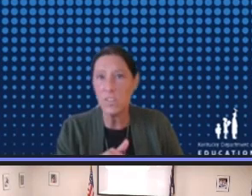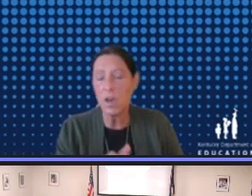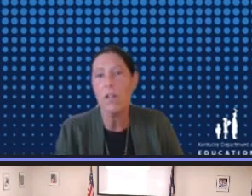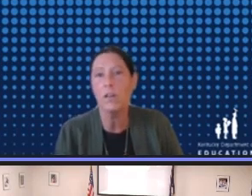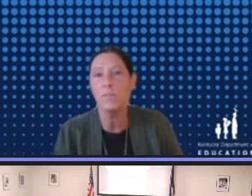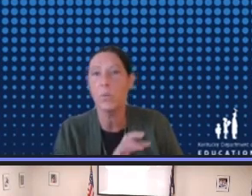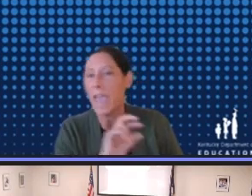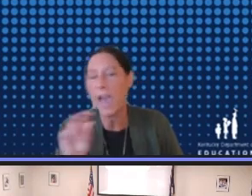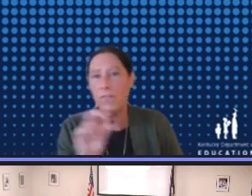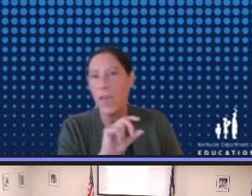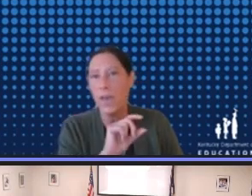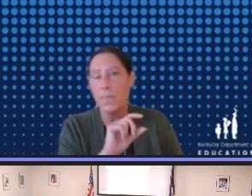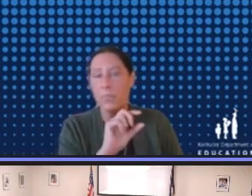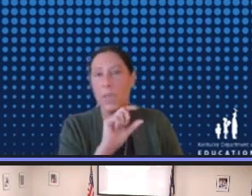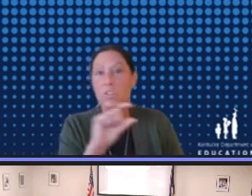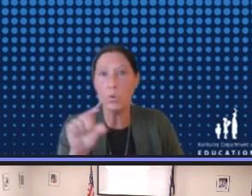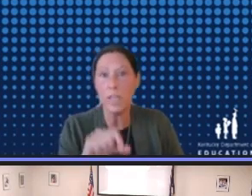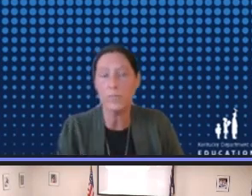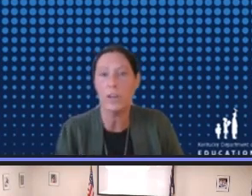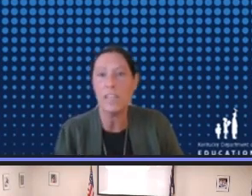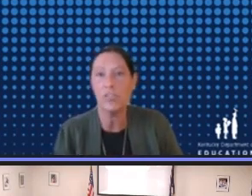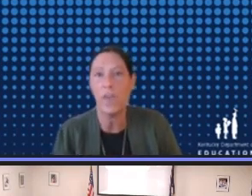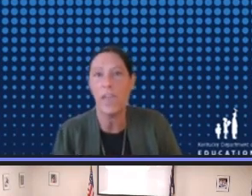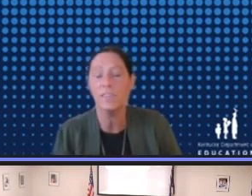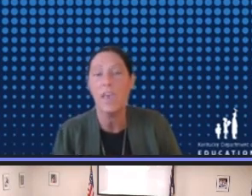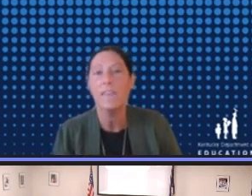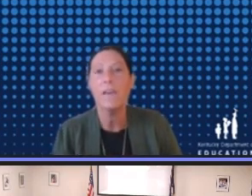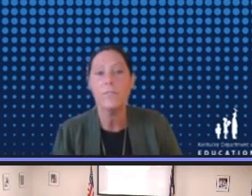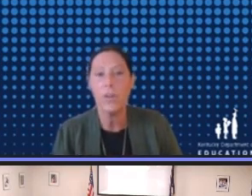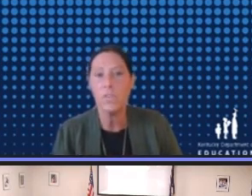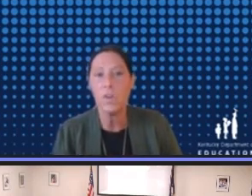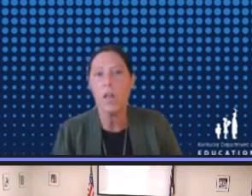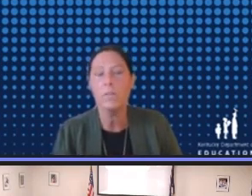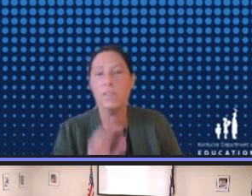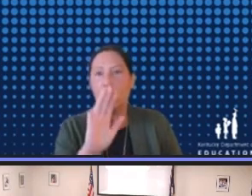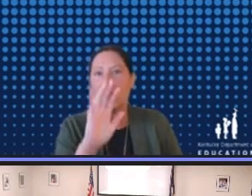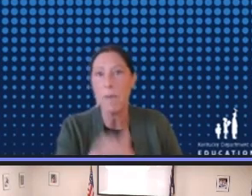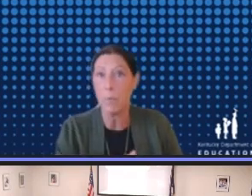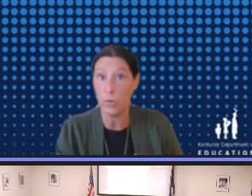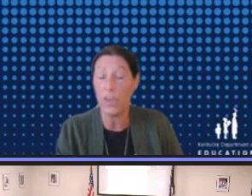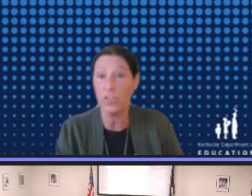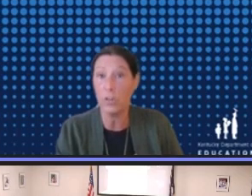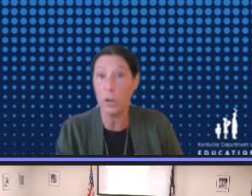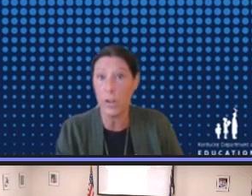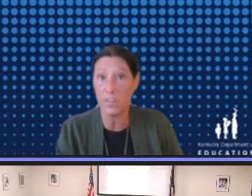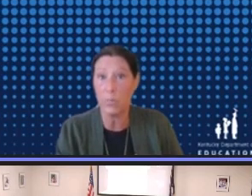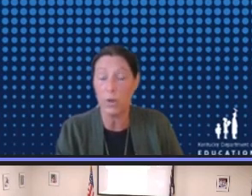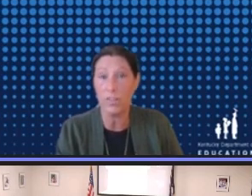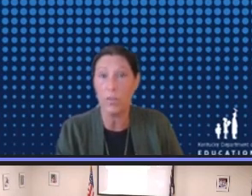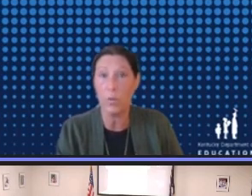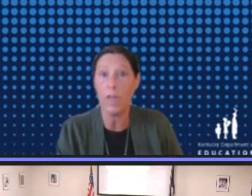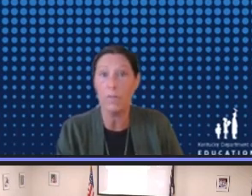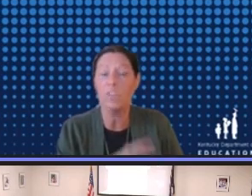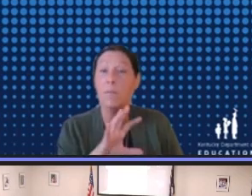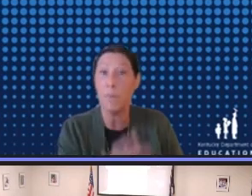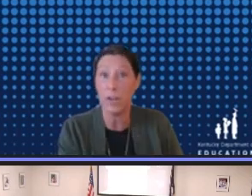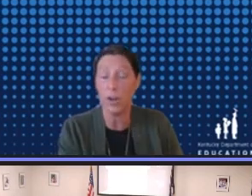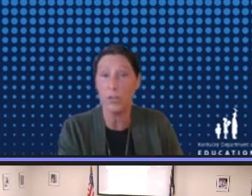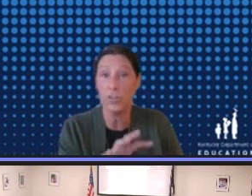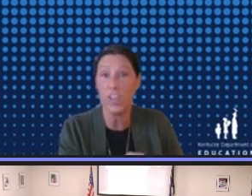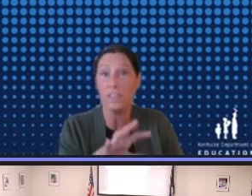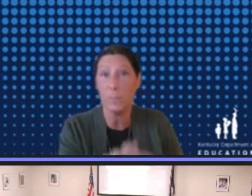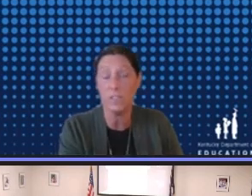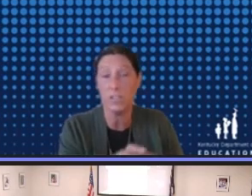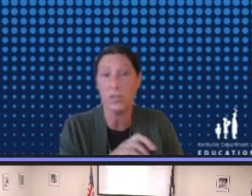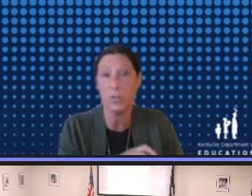the first column, so we have a toolkit for each phase. That first column is really about professional learning support at the local level to